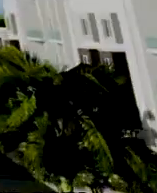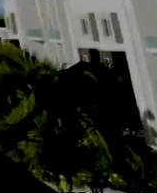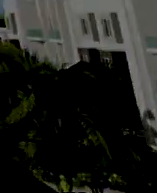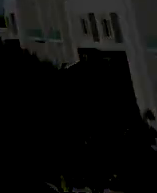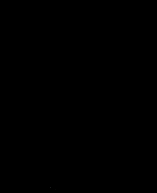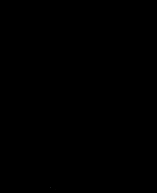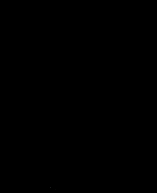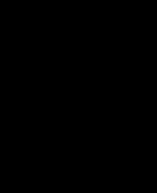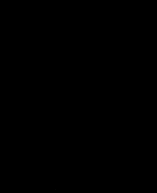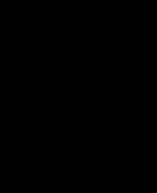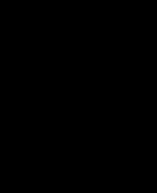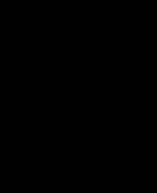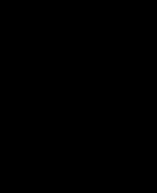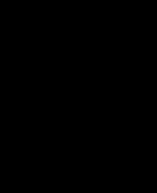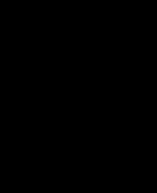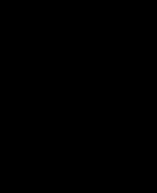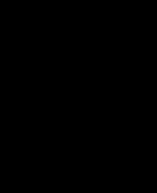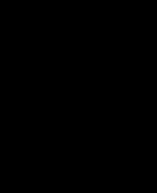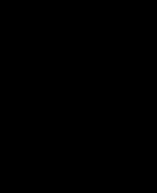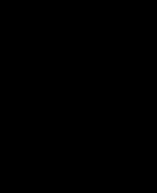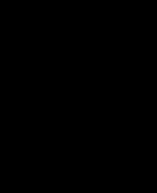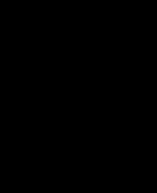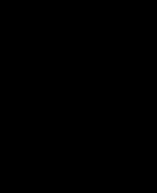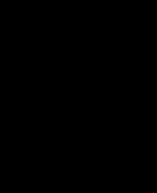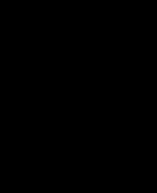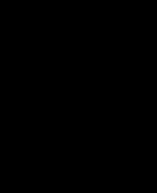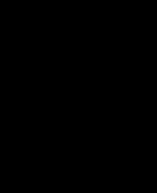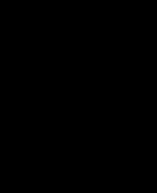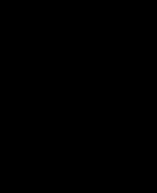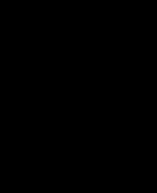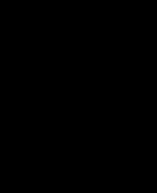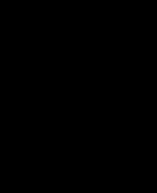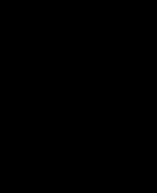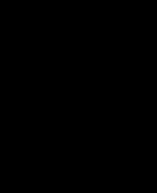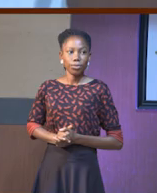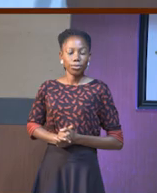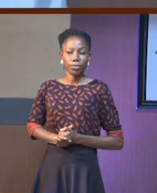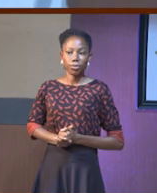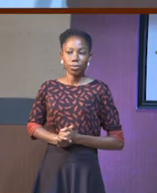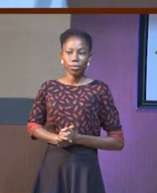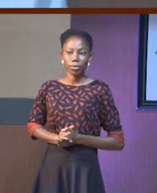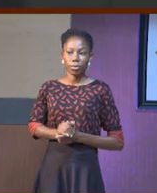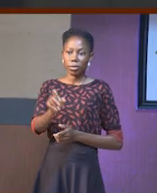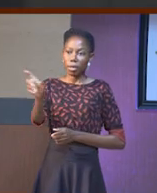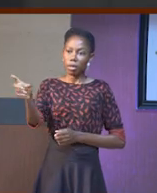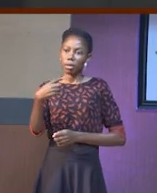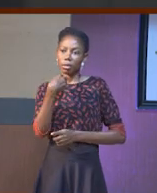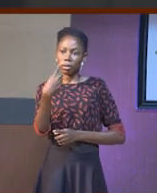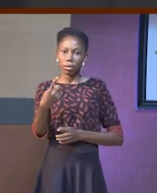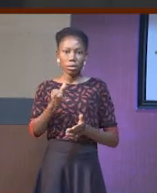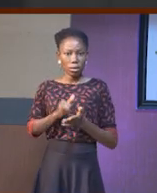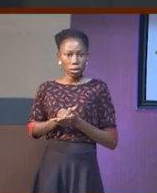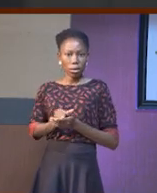Call us today on these numbers. Pozzino Homes and Gardens, your choice today. He told me I should give